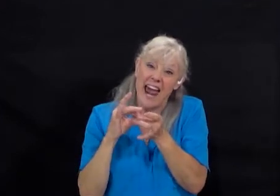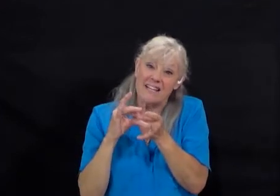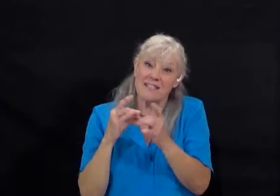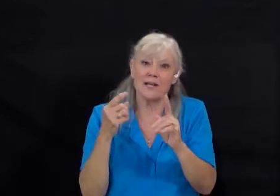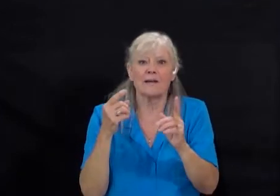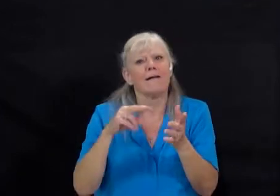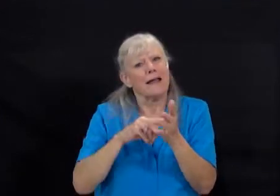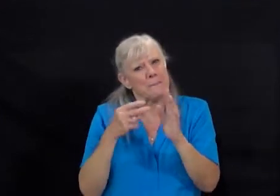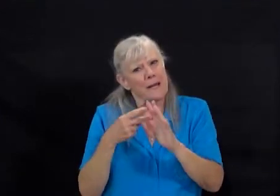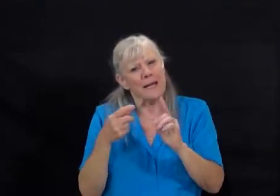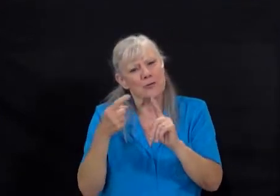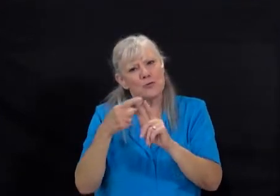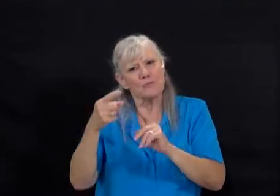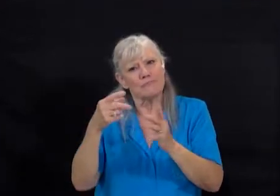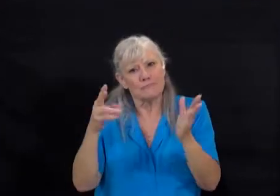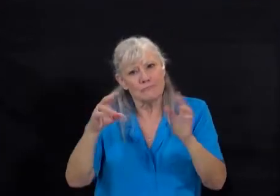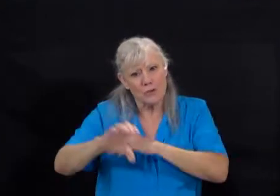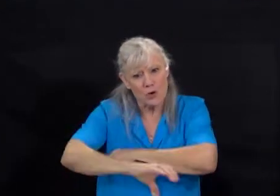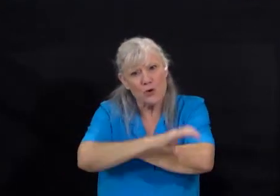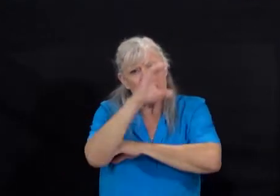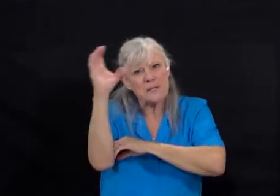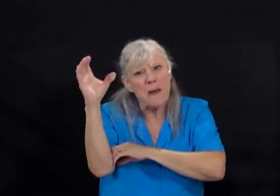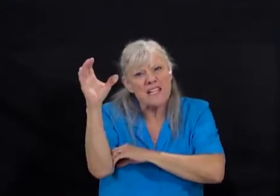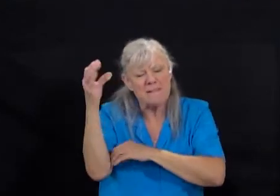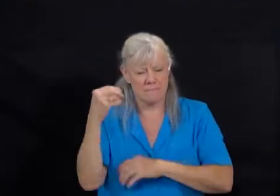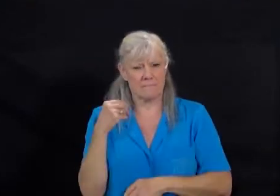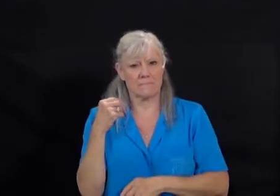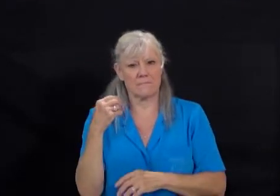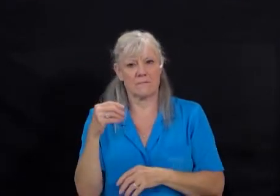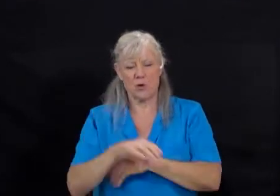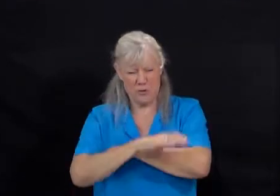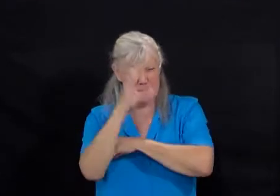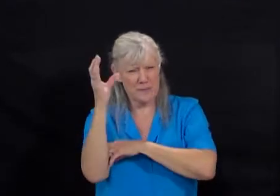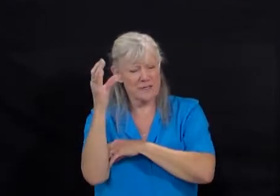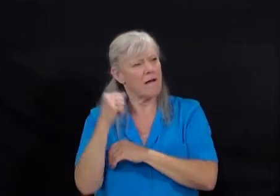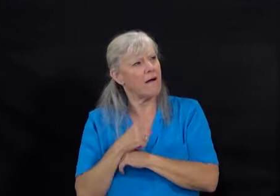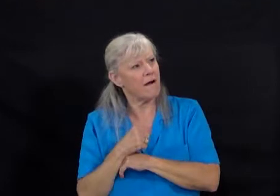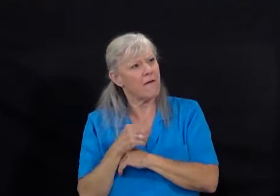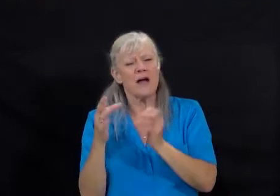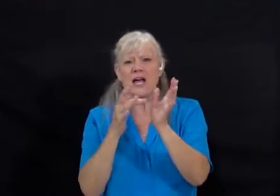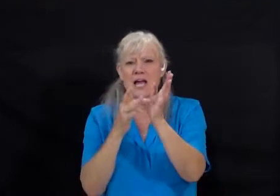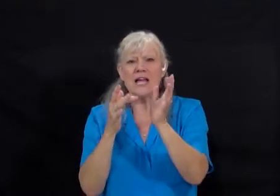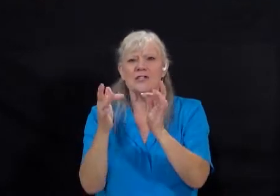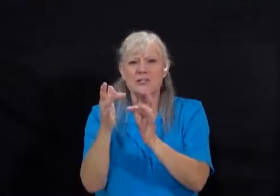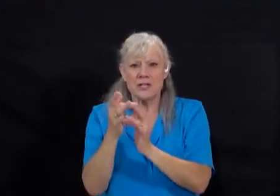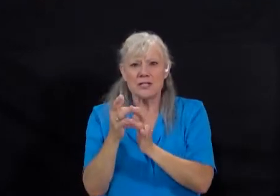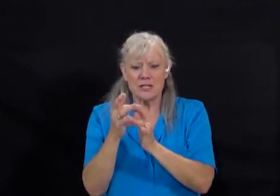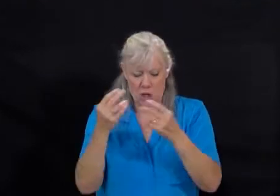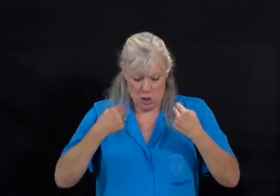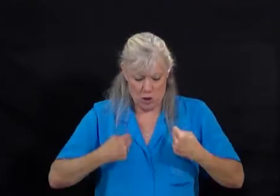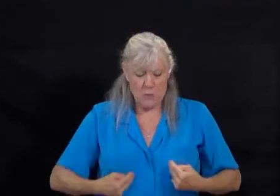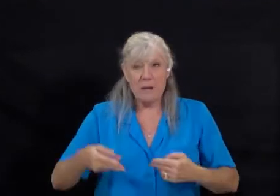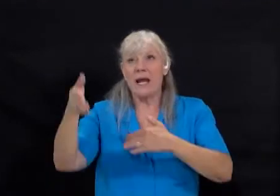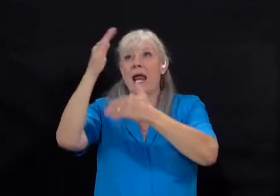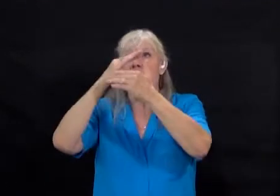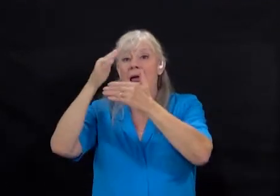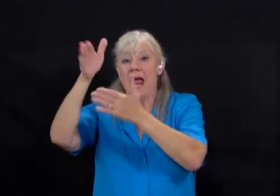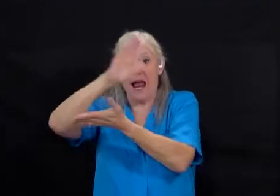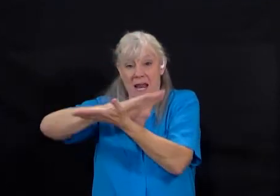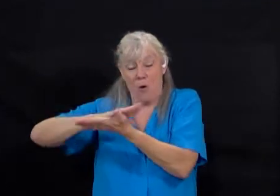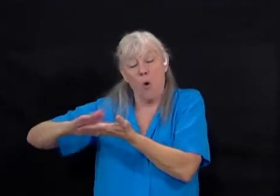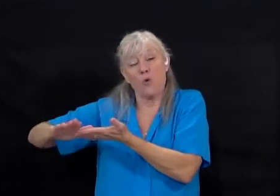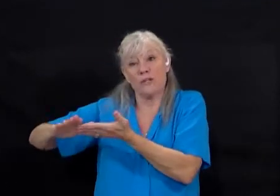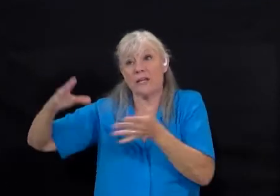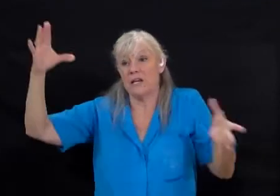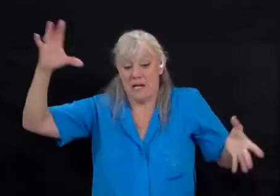meaning to Christmas. In Jesus, the human and the divine become united in the person